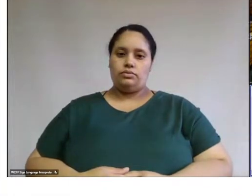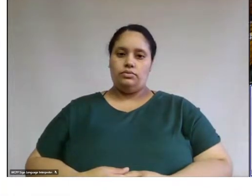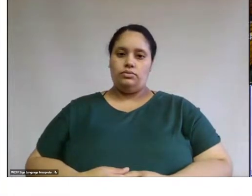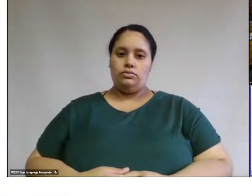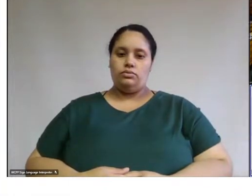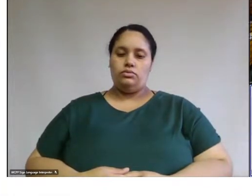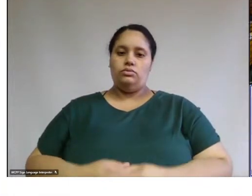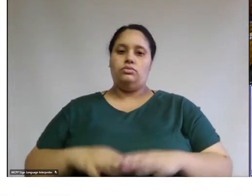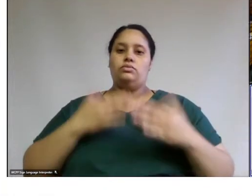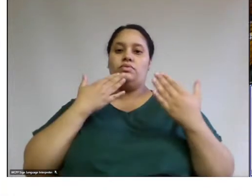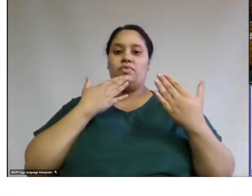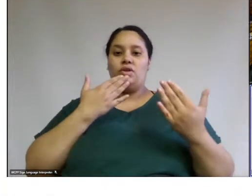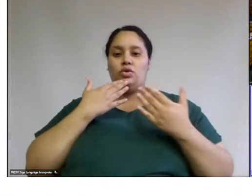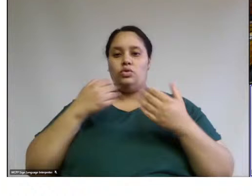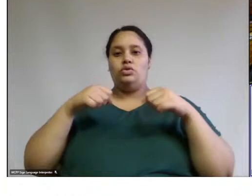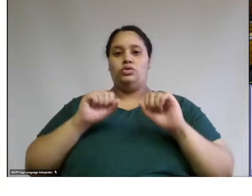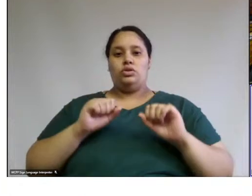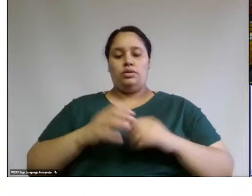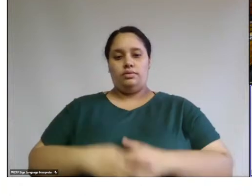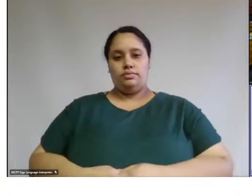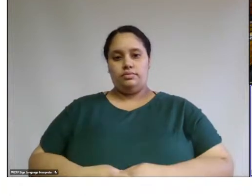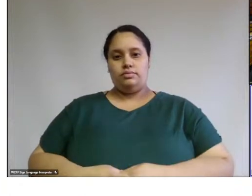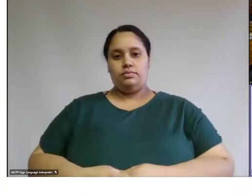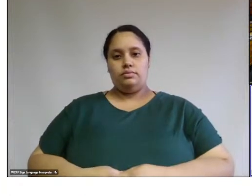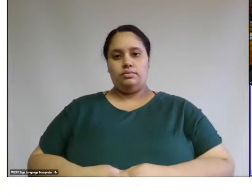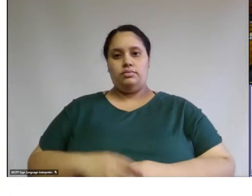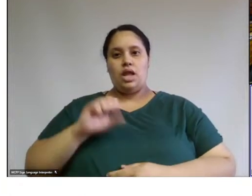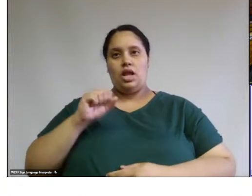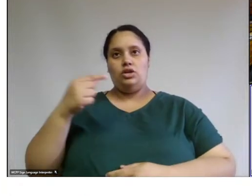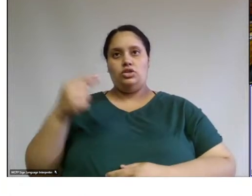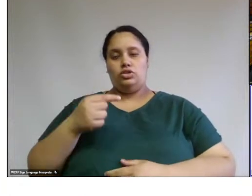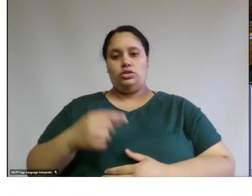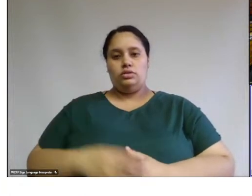Thank you very much, Chairperson. AG?